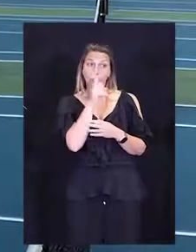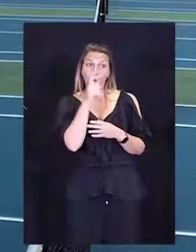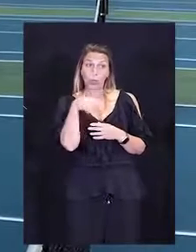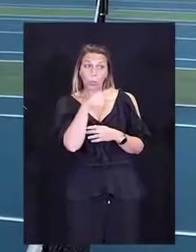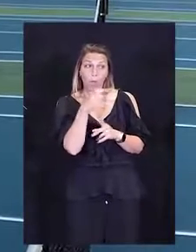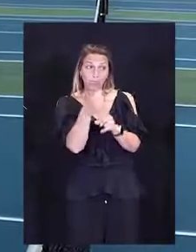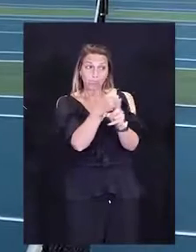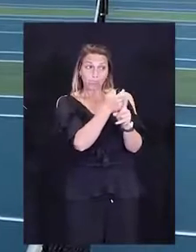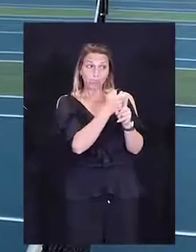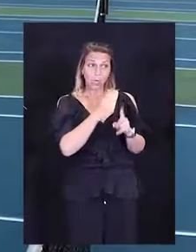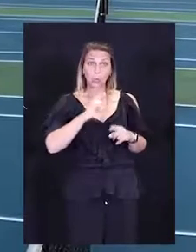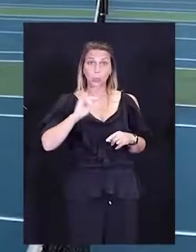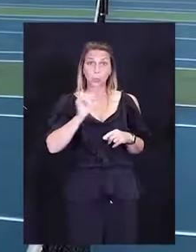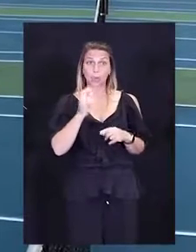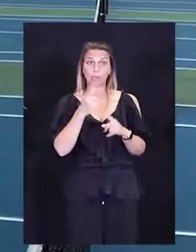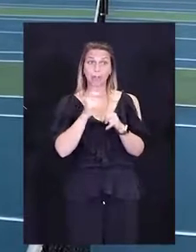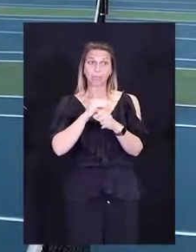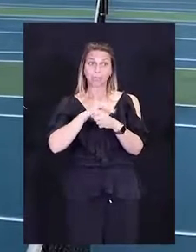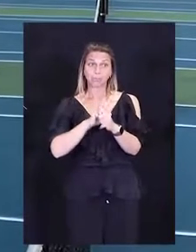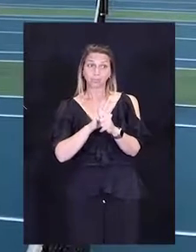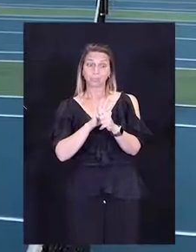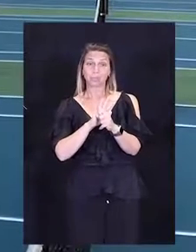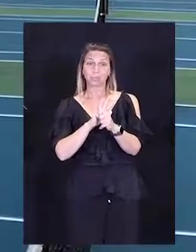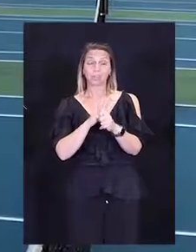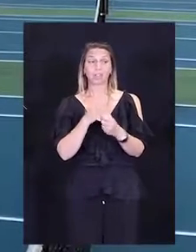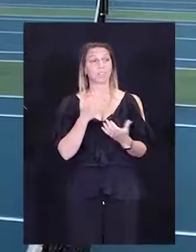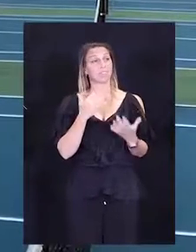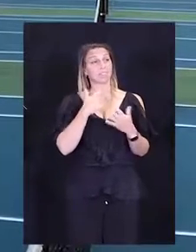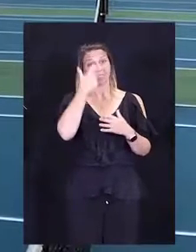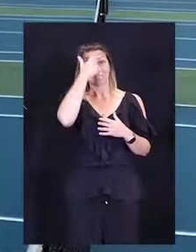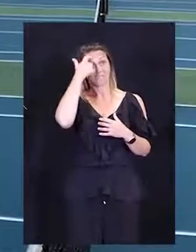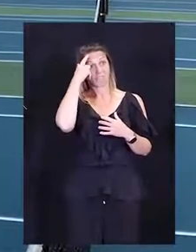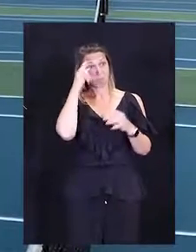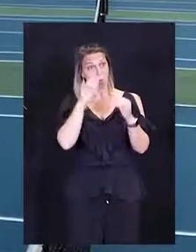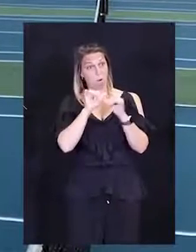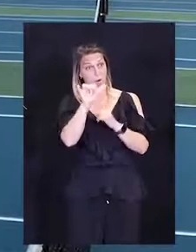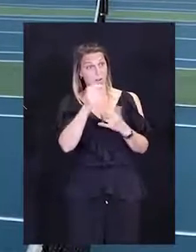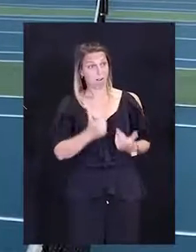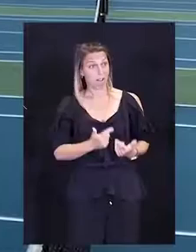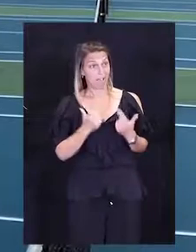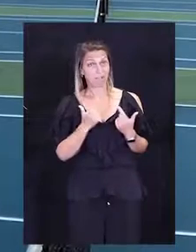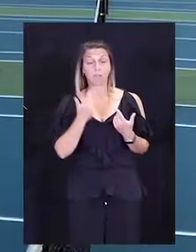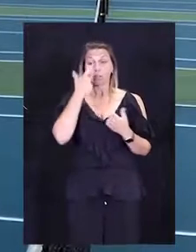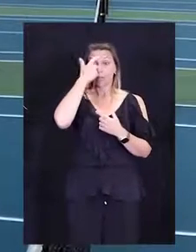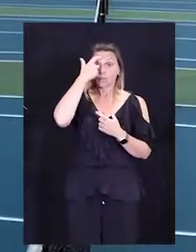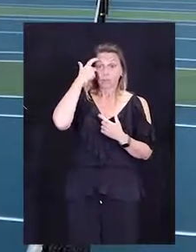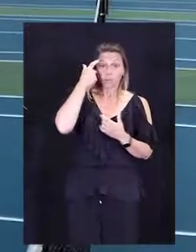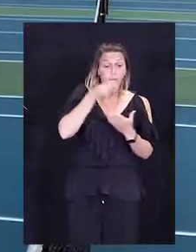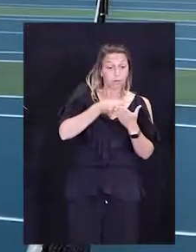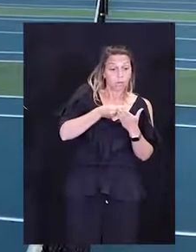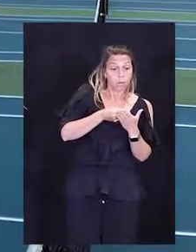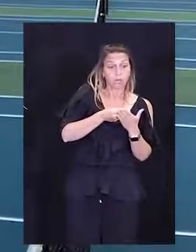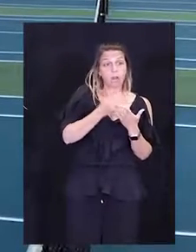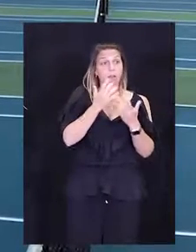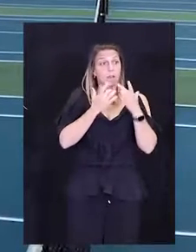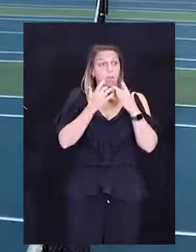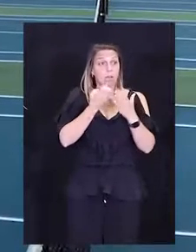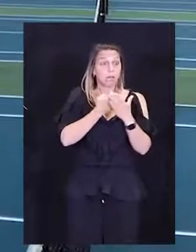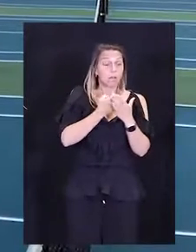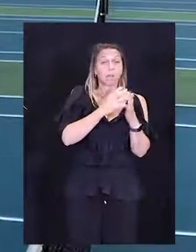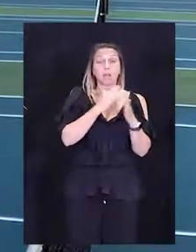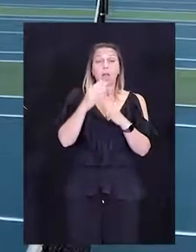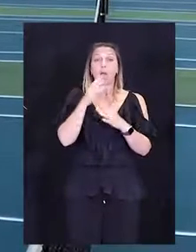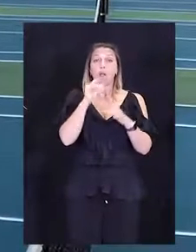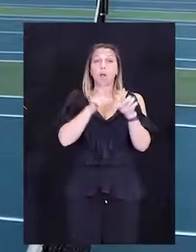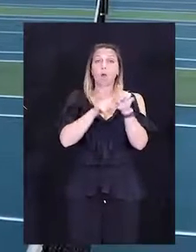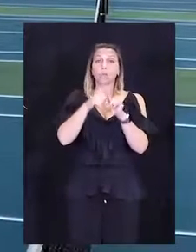to what the virus has taken. It has inflicted wounds that may never heal, physical, economic, and emotional damage that cannot